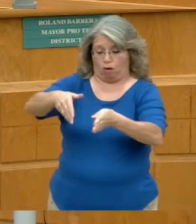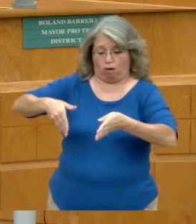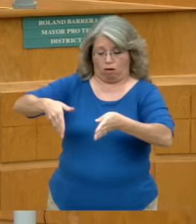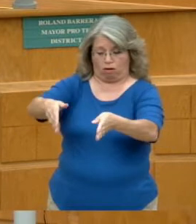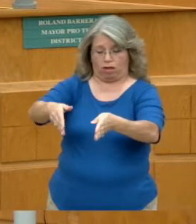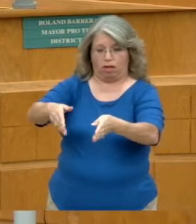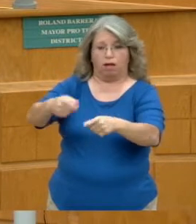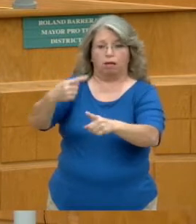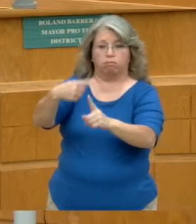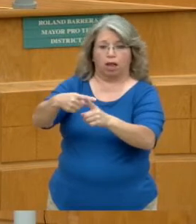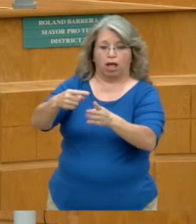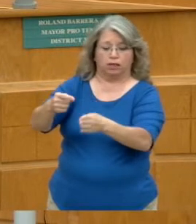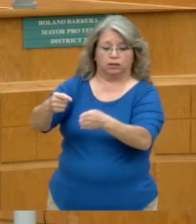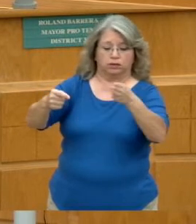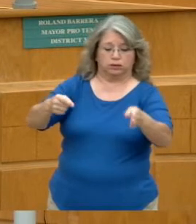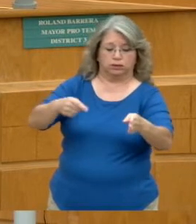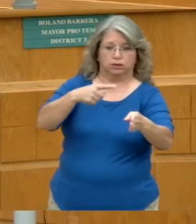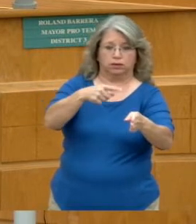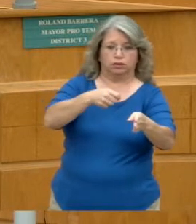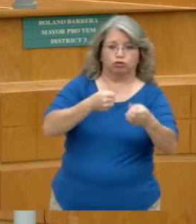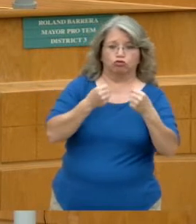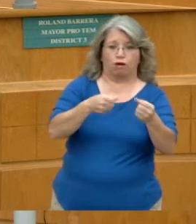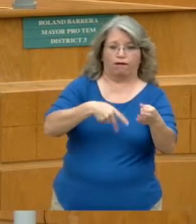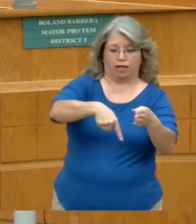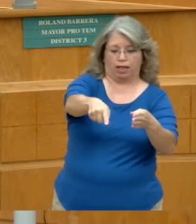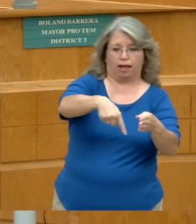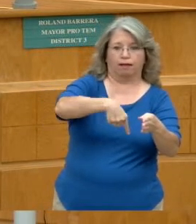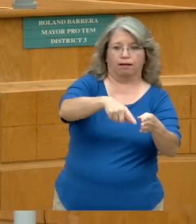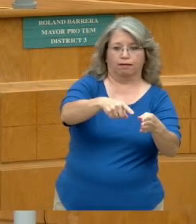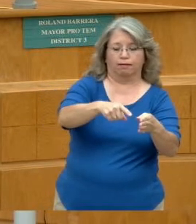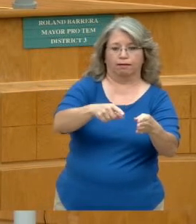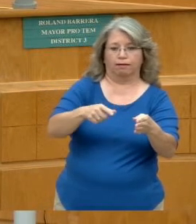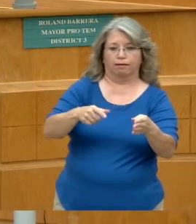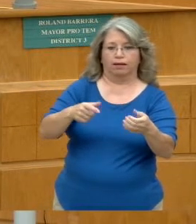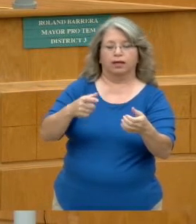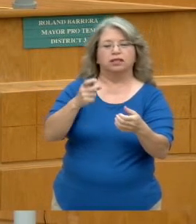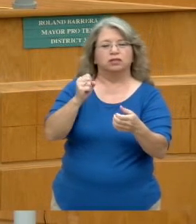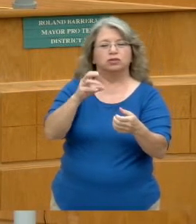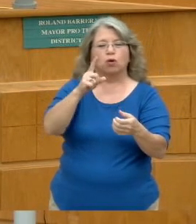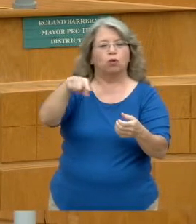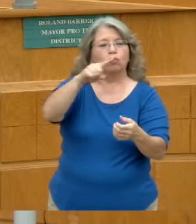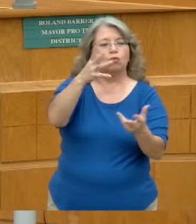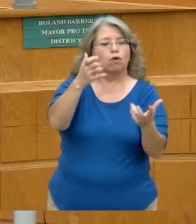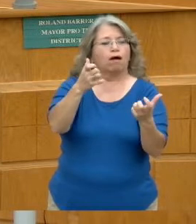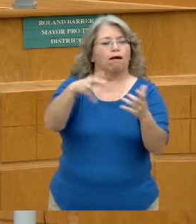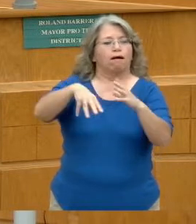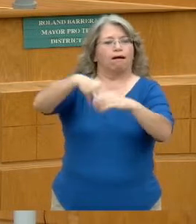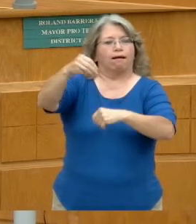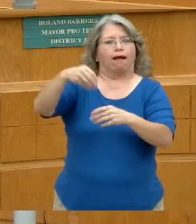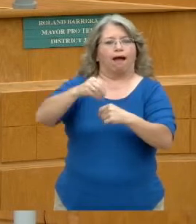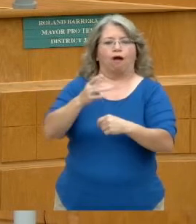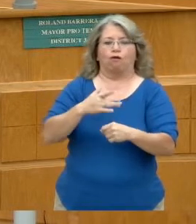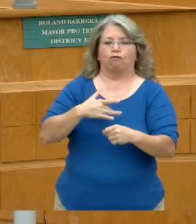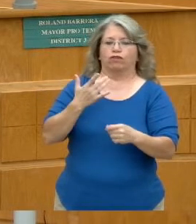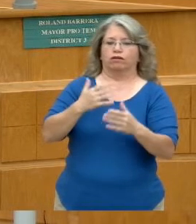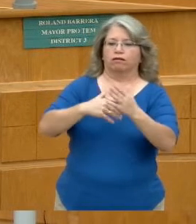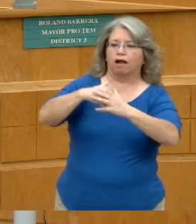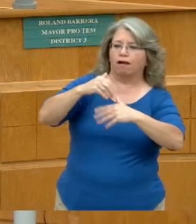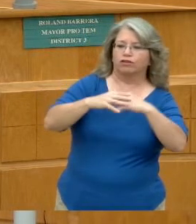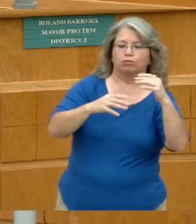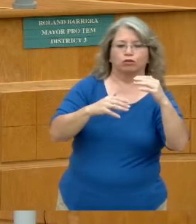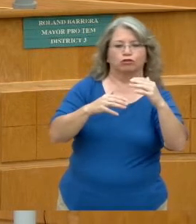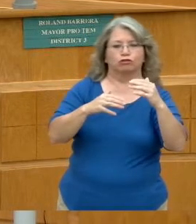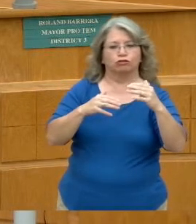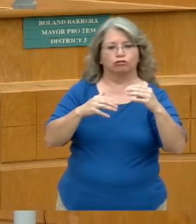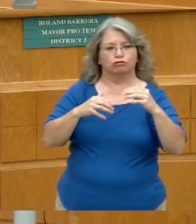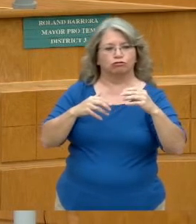Drive. And so we want persons that want to get out and feel comfortable with social distancing, to have